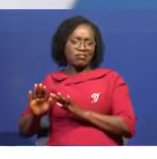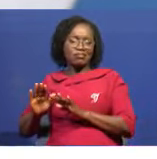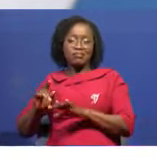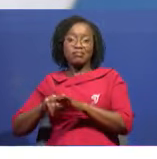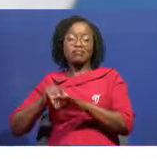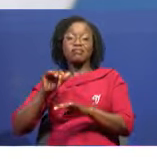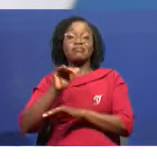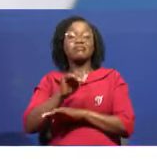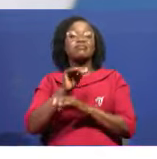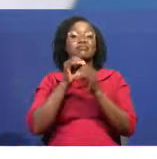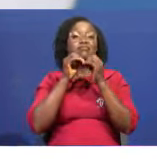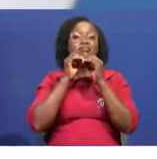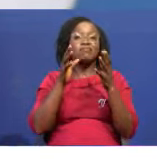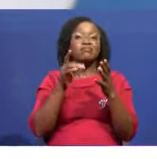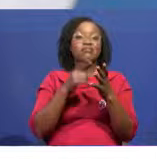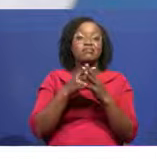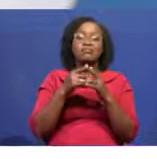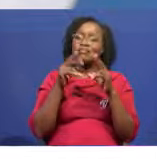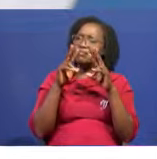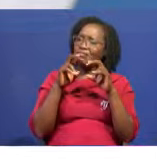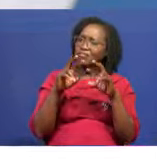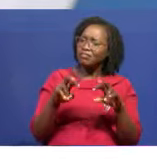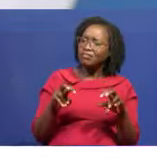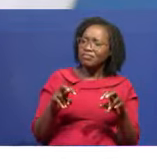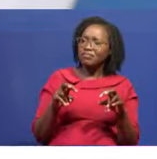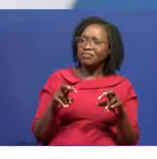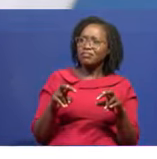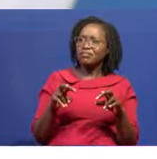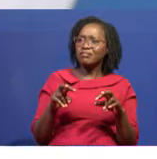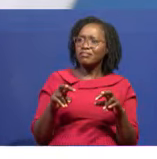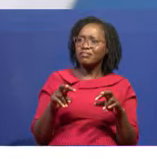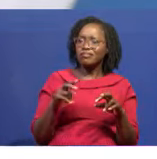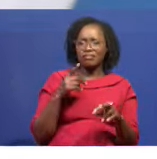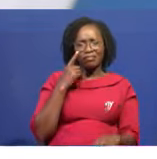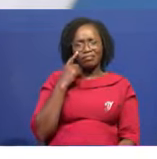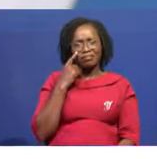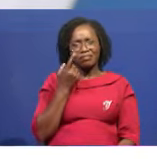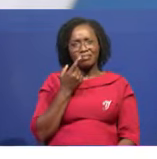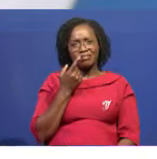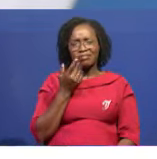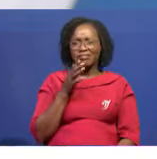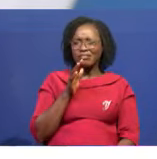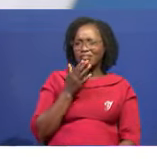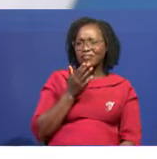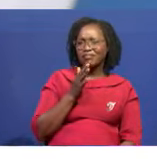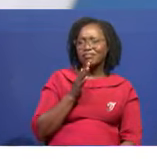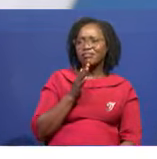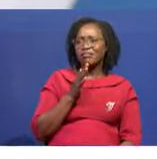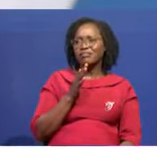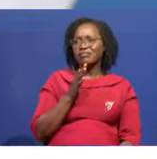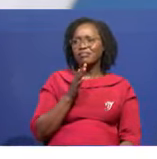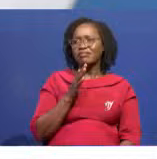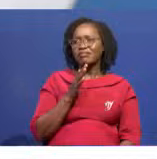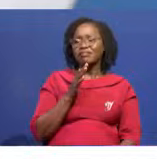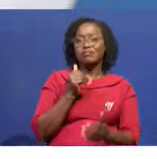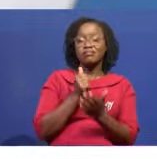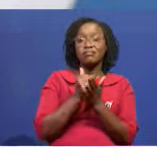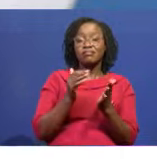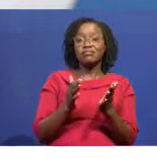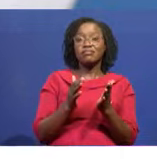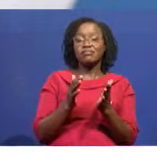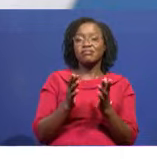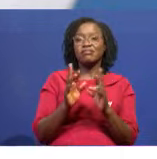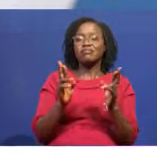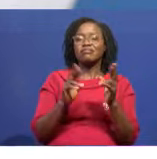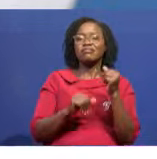for information or when we are investigating agencies. We see a bit of some officers who are not